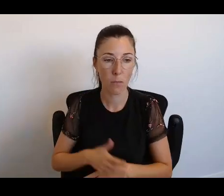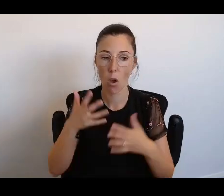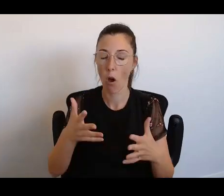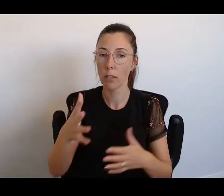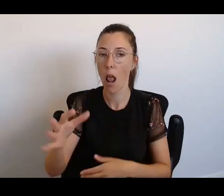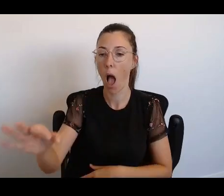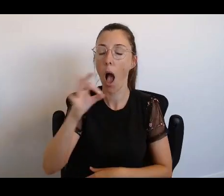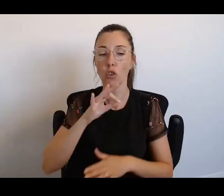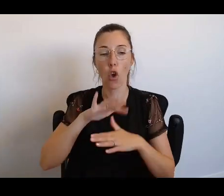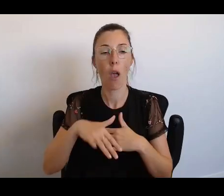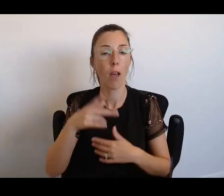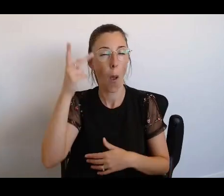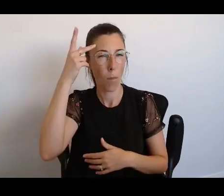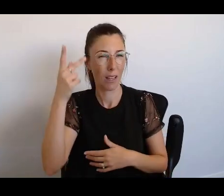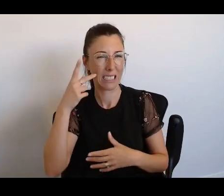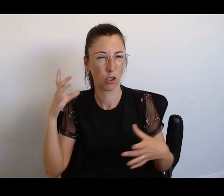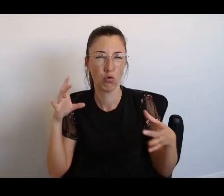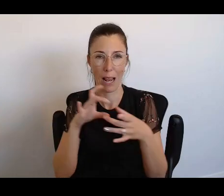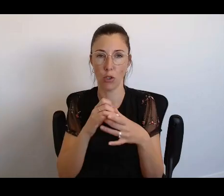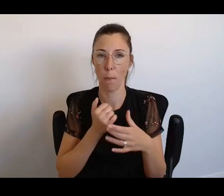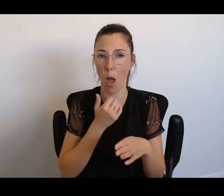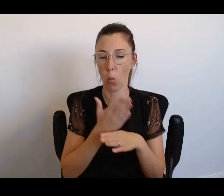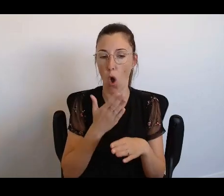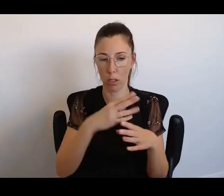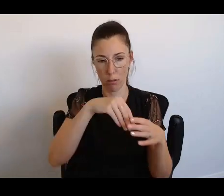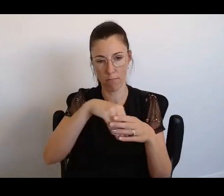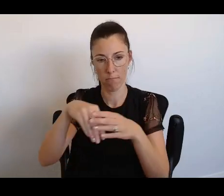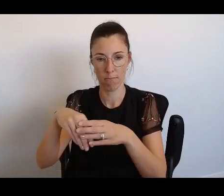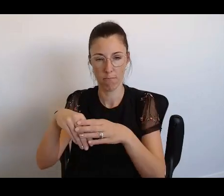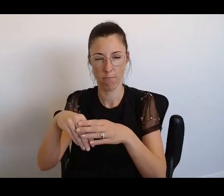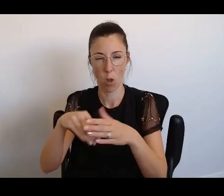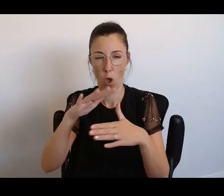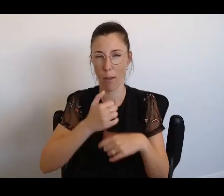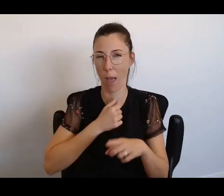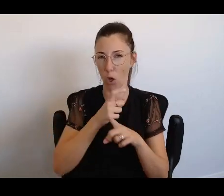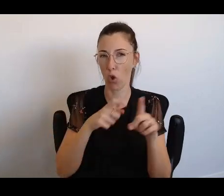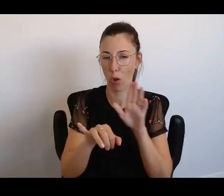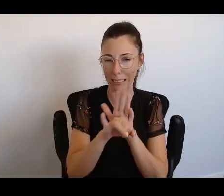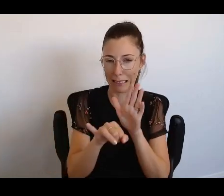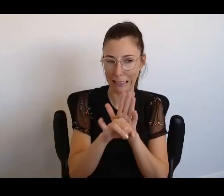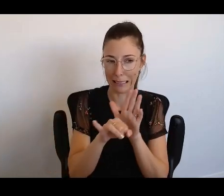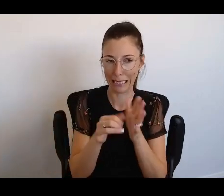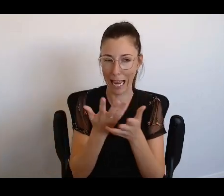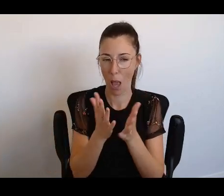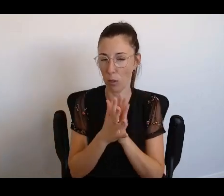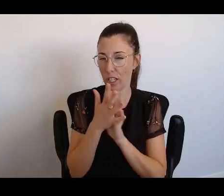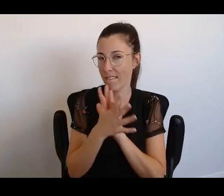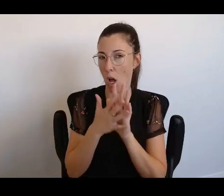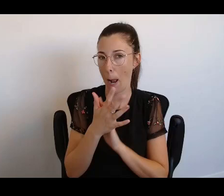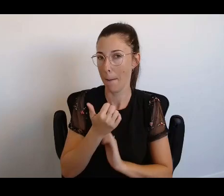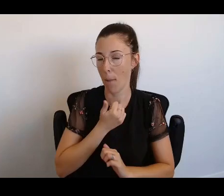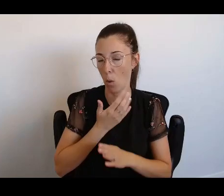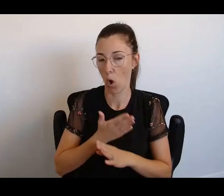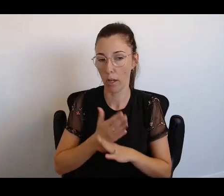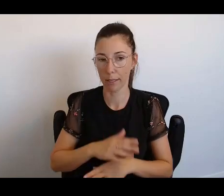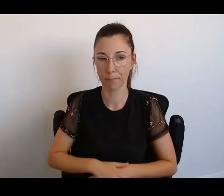particularly in relation to my cultural identity and how I define my art and life practice. I'm undeniably political.